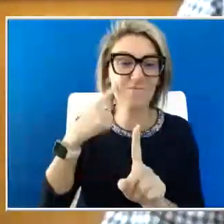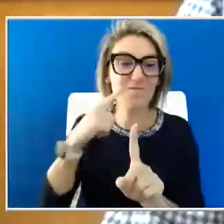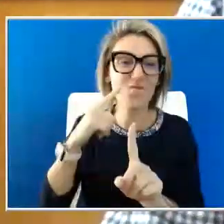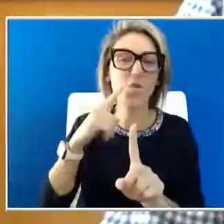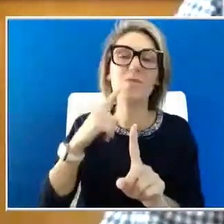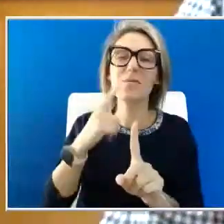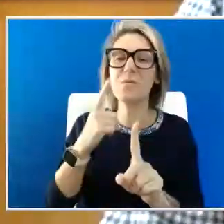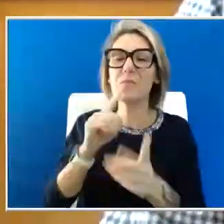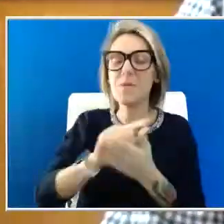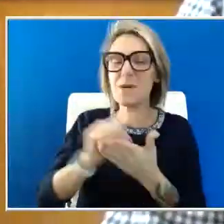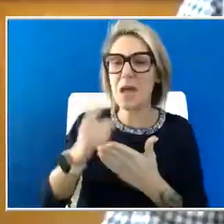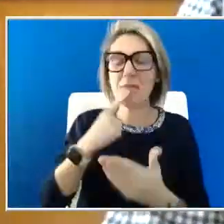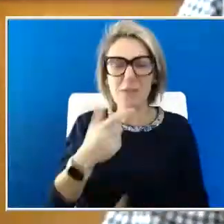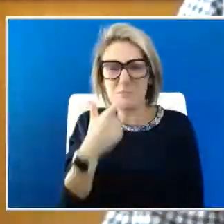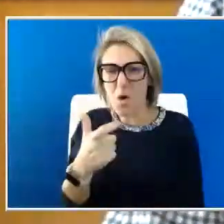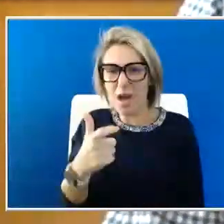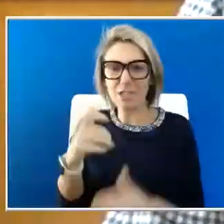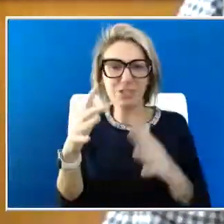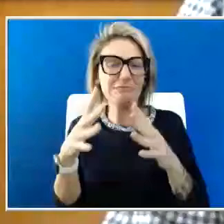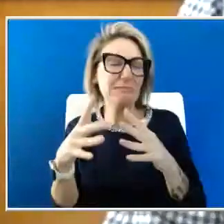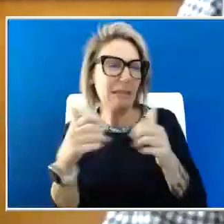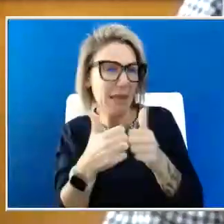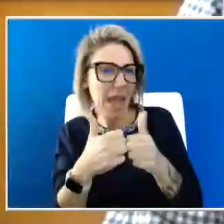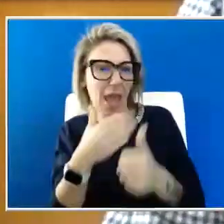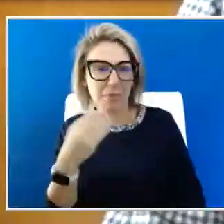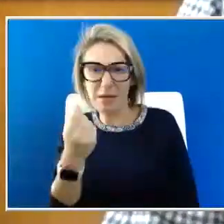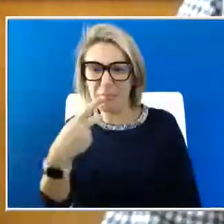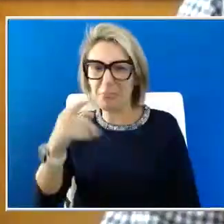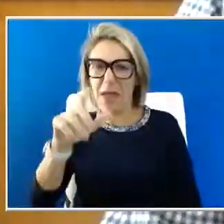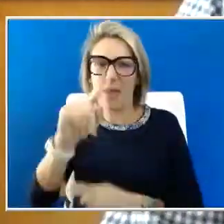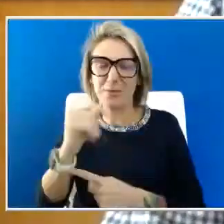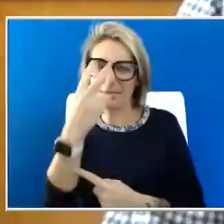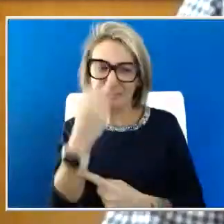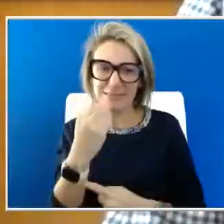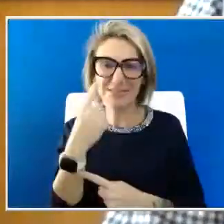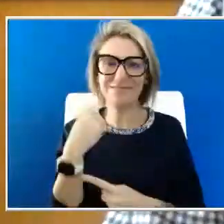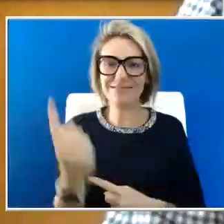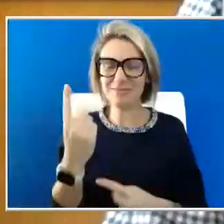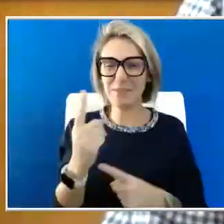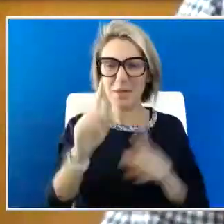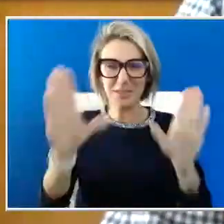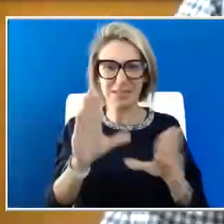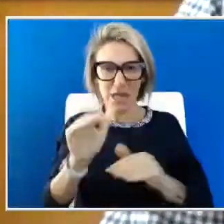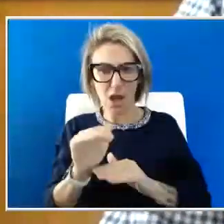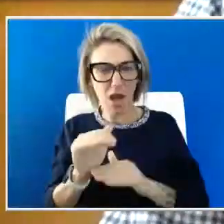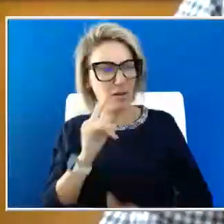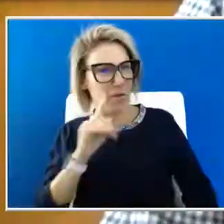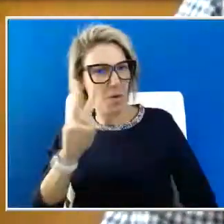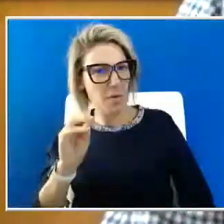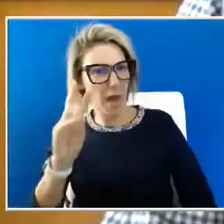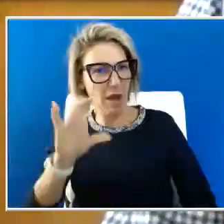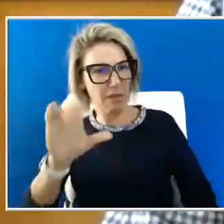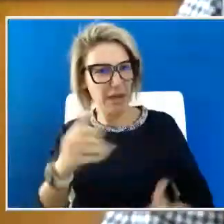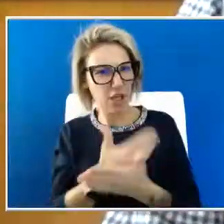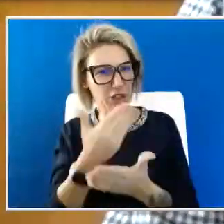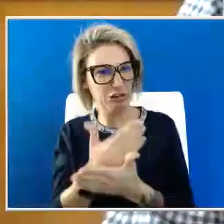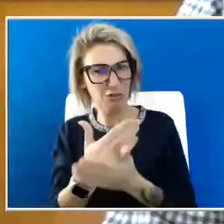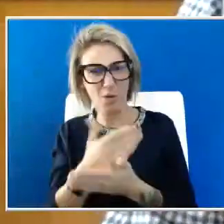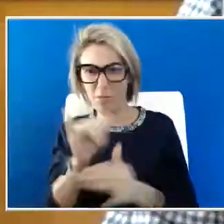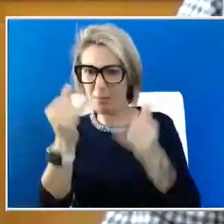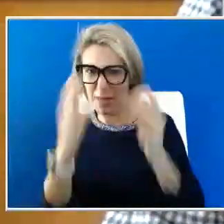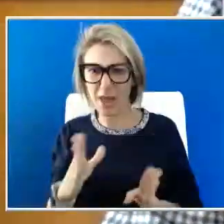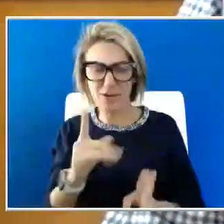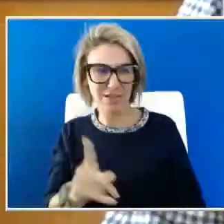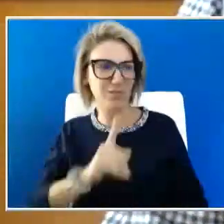was watching the game. I think Pat was probably sleeping or something. It was on a Sunday night, and I said, "Wow!" I said, "This new rookie." I said, "He's